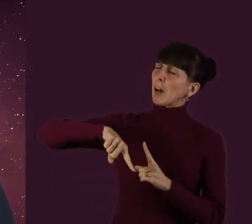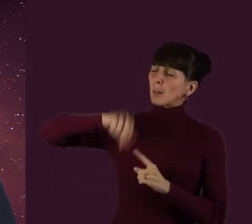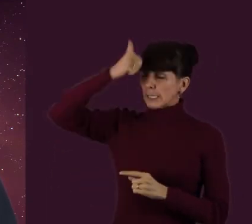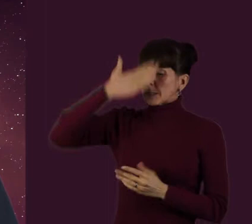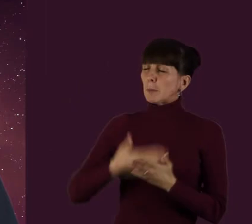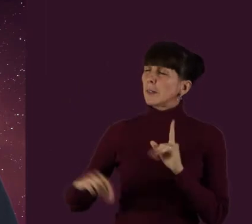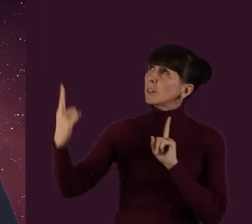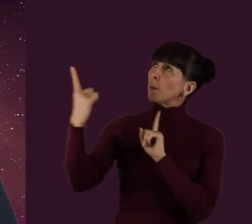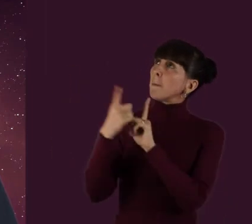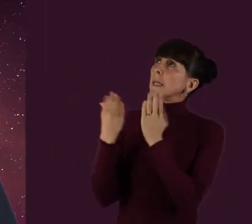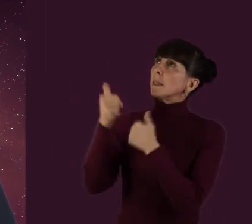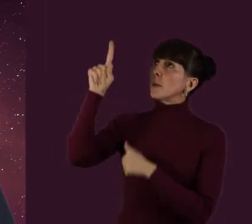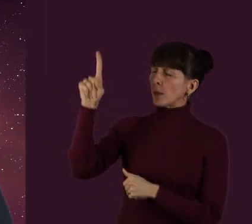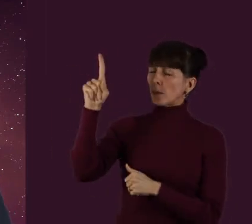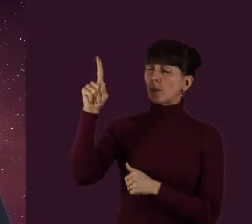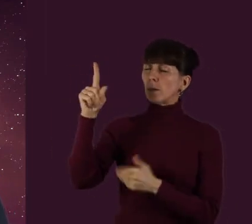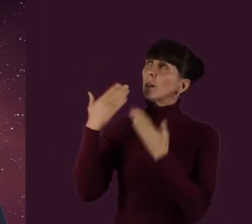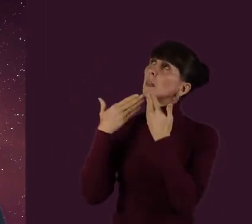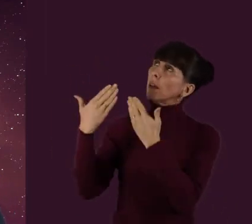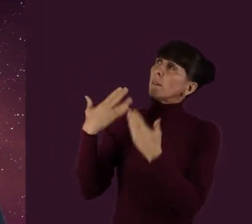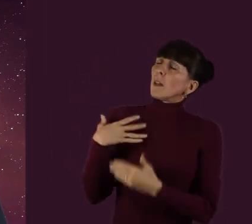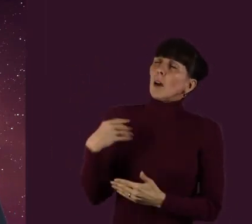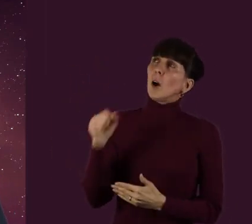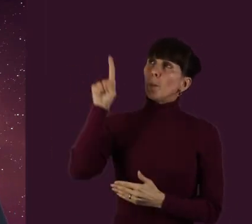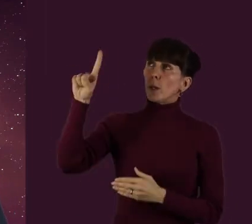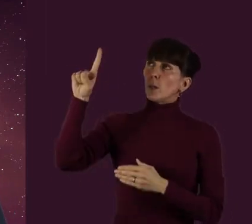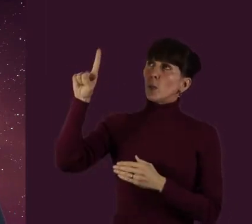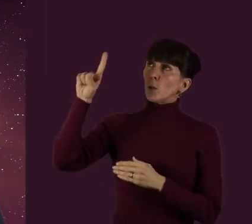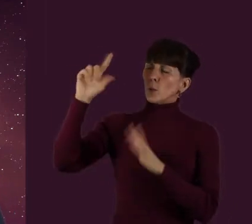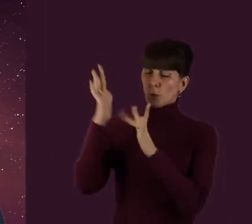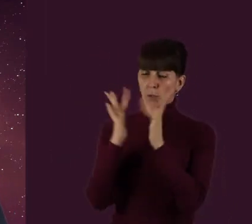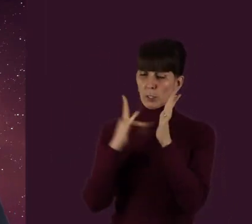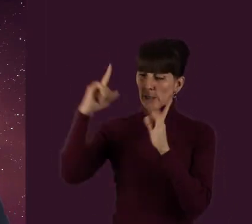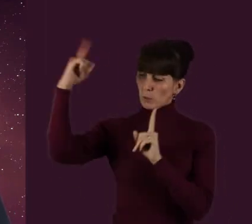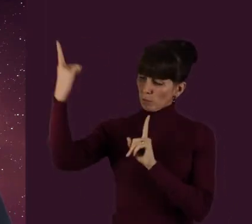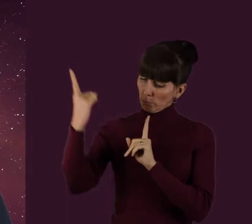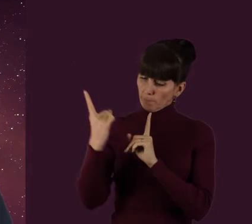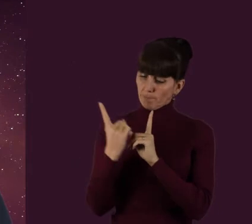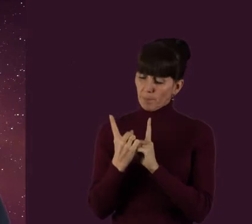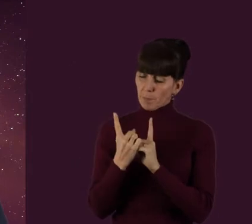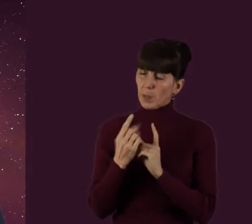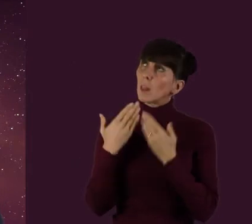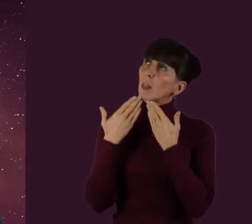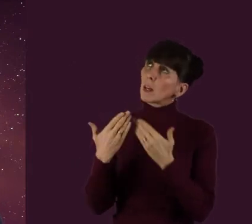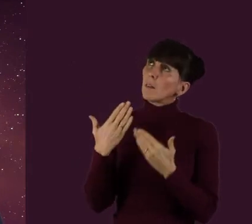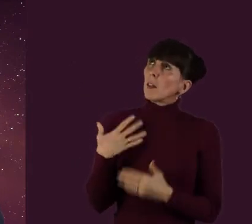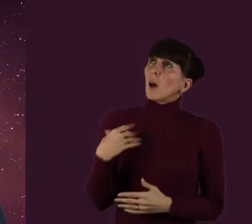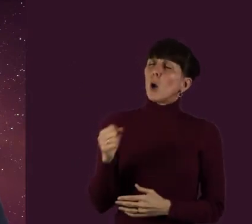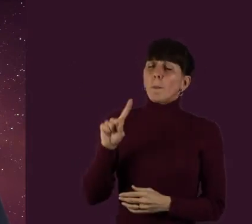Father, we thank you for the hope that Jesus brings. We thank you, Lord, for the hope that was first shown that Christmas